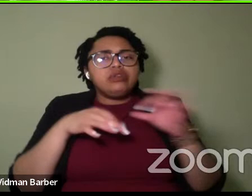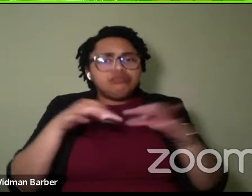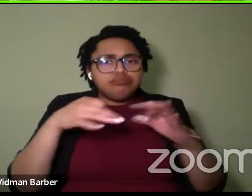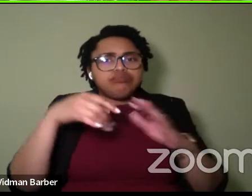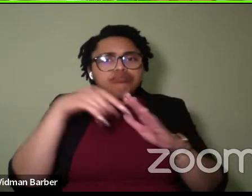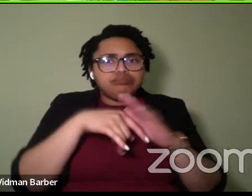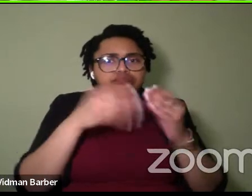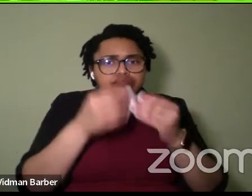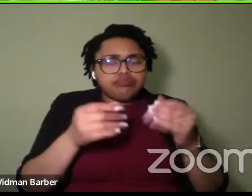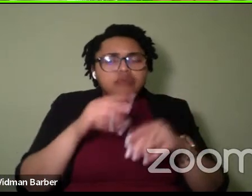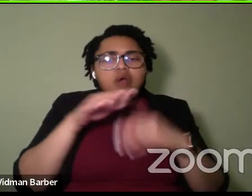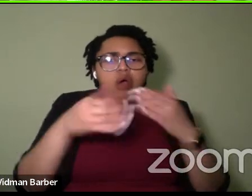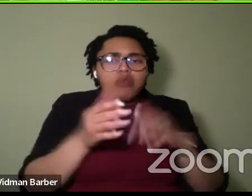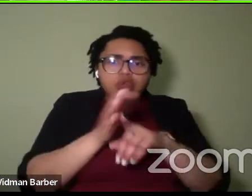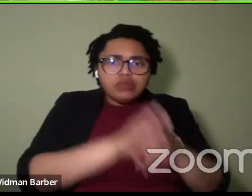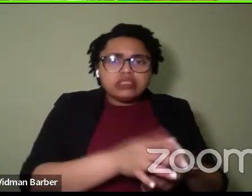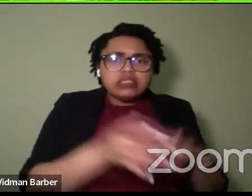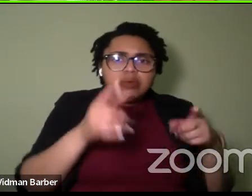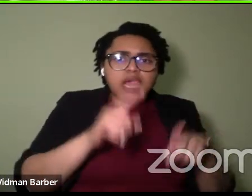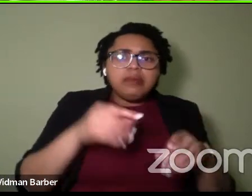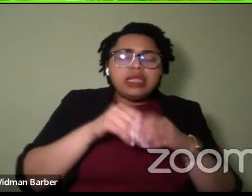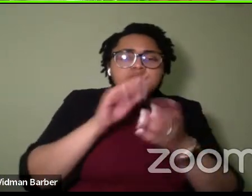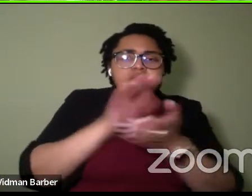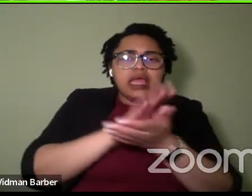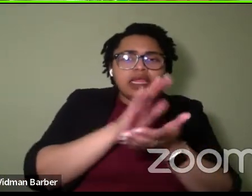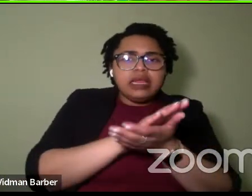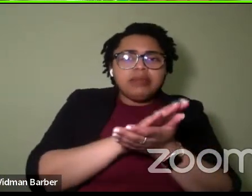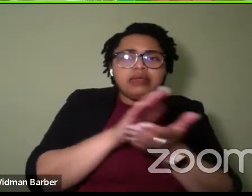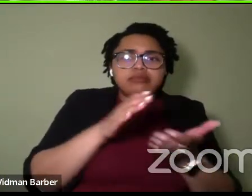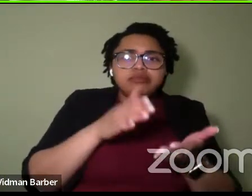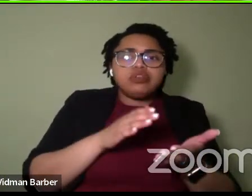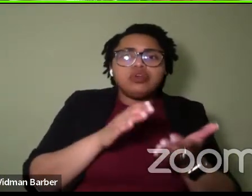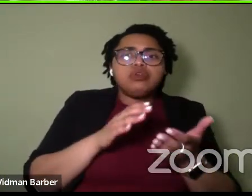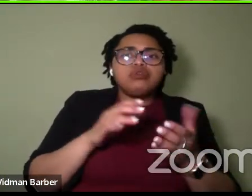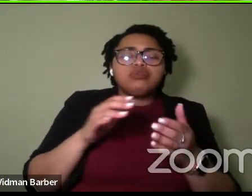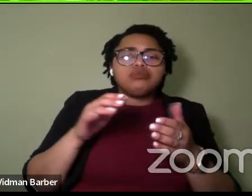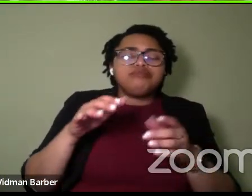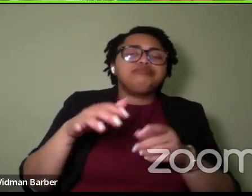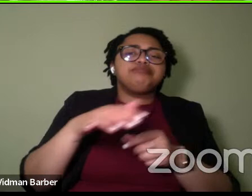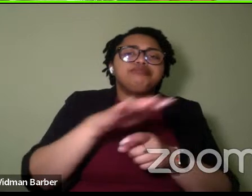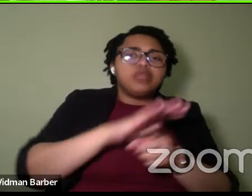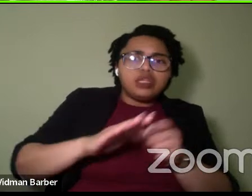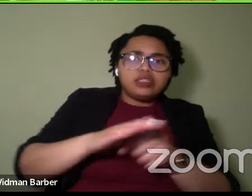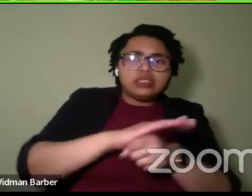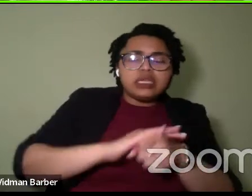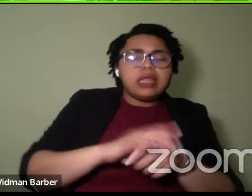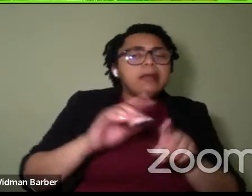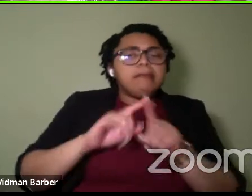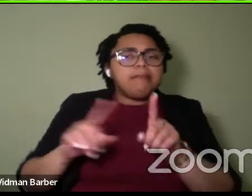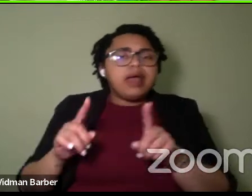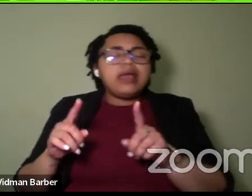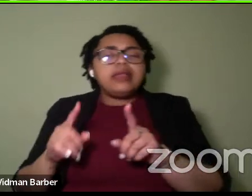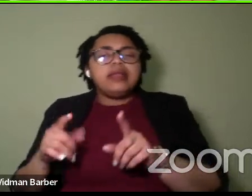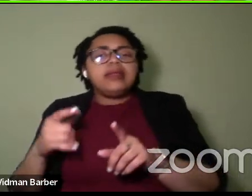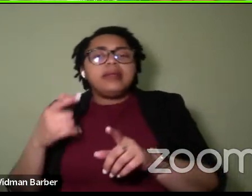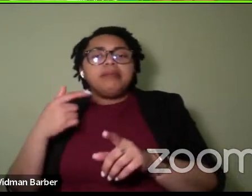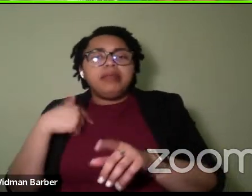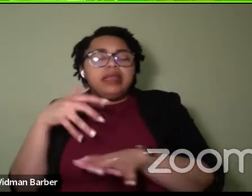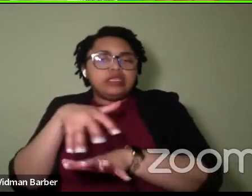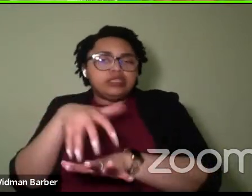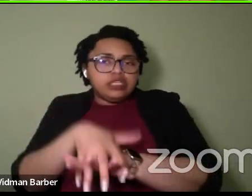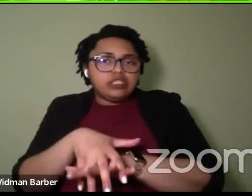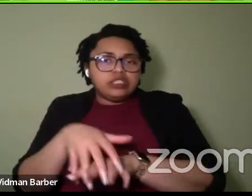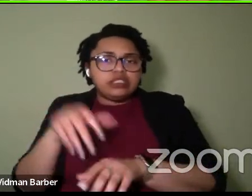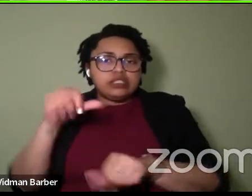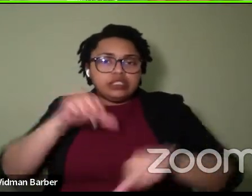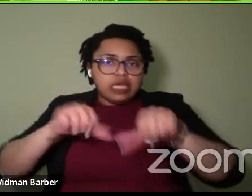academics settings. But I think that, oftentimes as an Indigenous scientist, I was always asked to cite my knowledge as though, we can